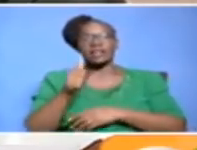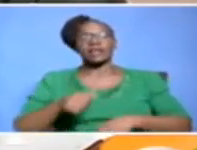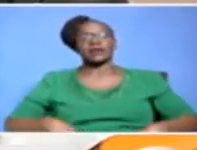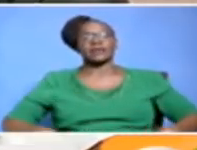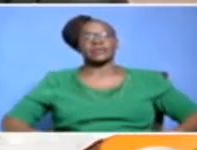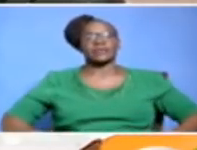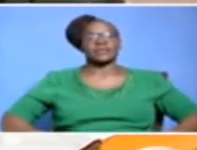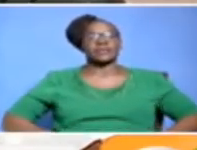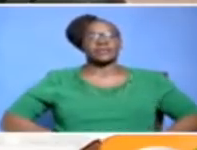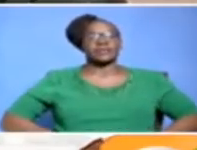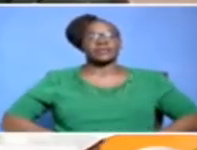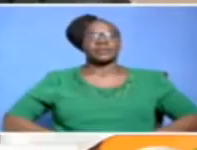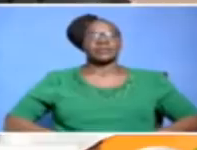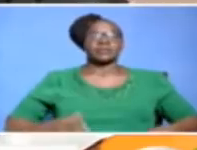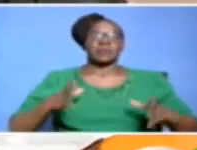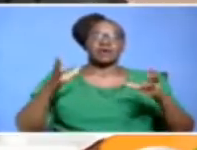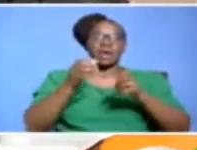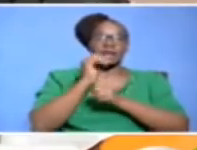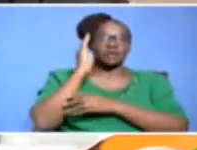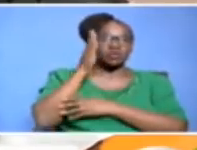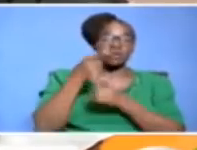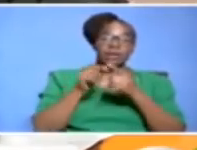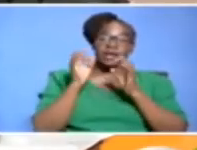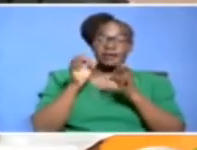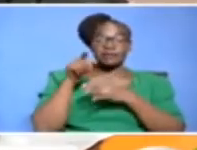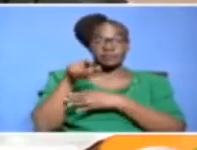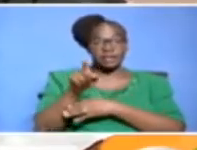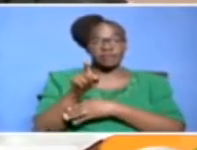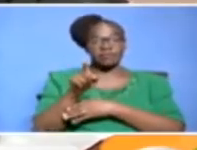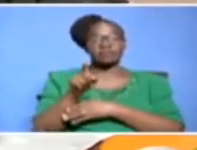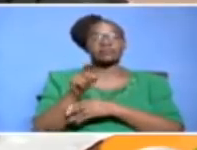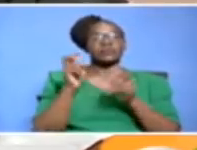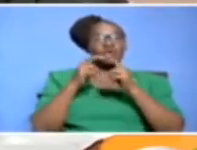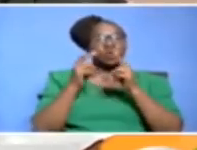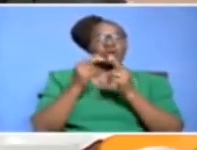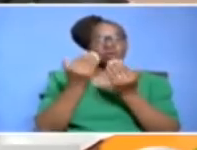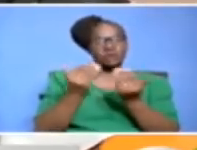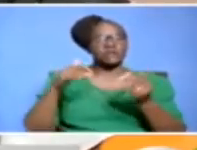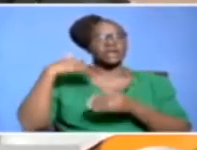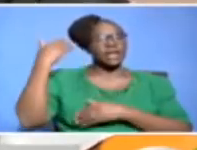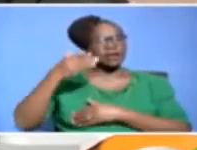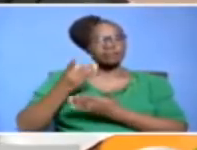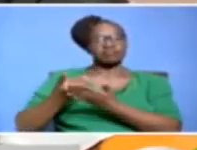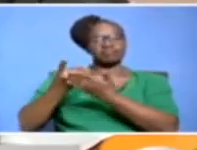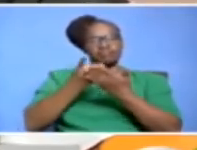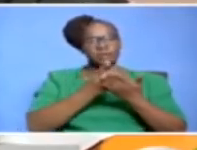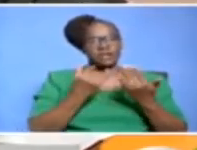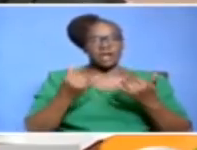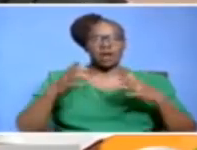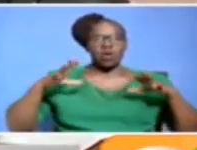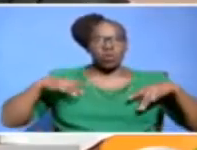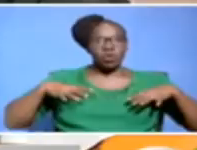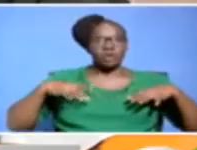be having hundreds of them in court. No, if you keep in touch with your child, discuss, this is a holiday,